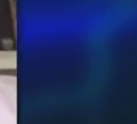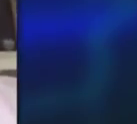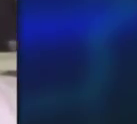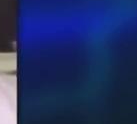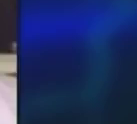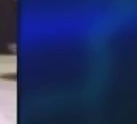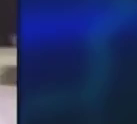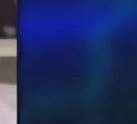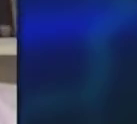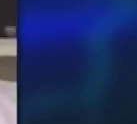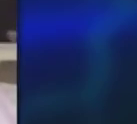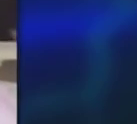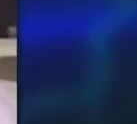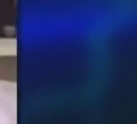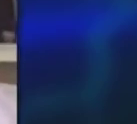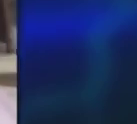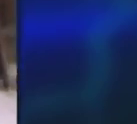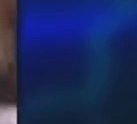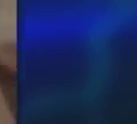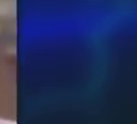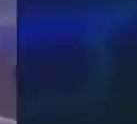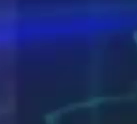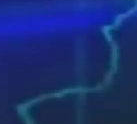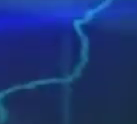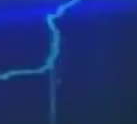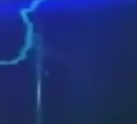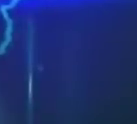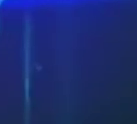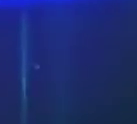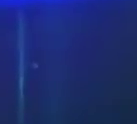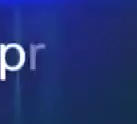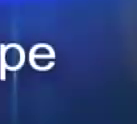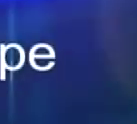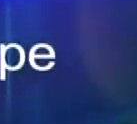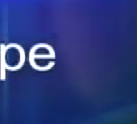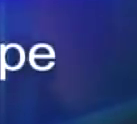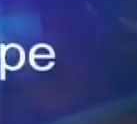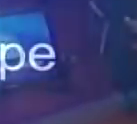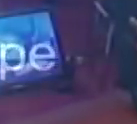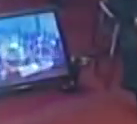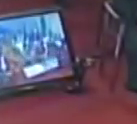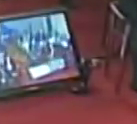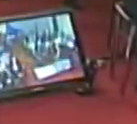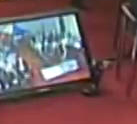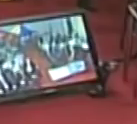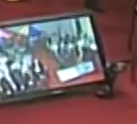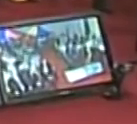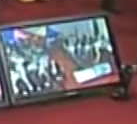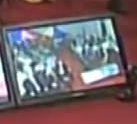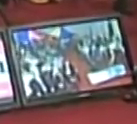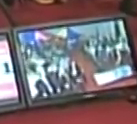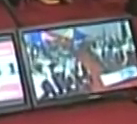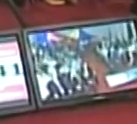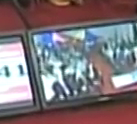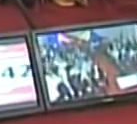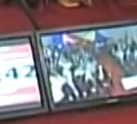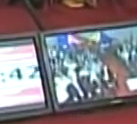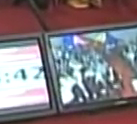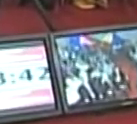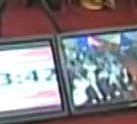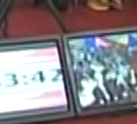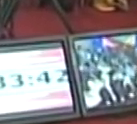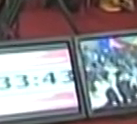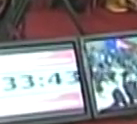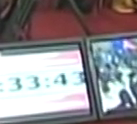at this moment. Thank you, Mr. President. Buenas tardes, señor presidente. Mi nombre es Dan Kavalik y le hablo desde